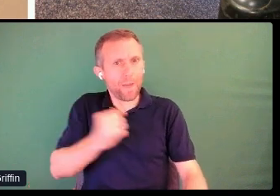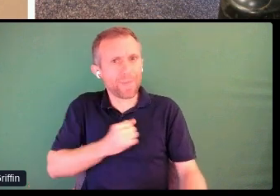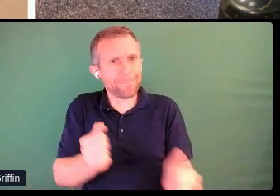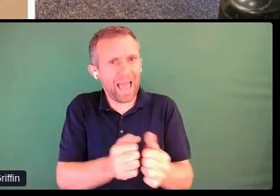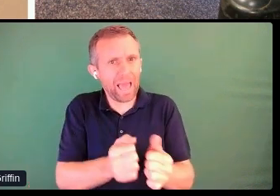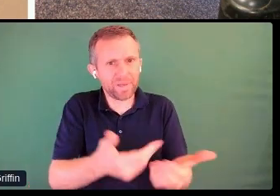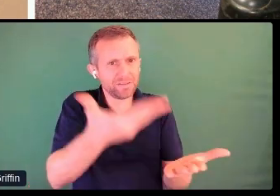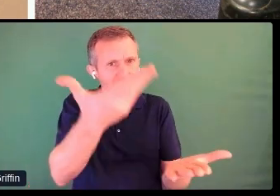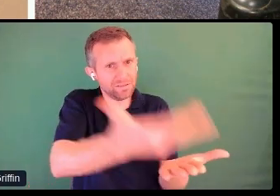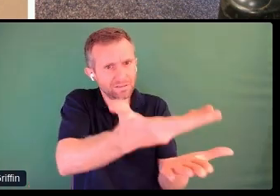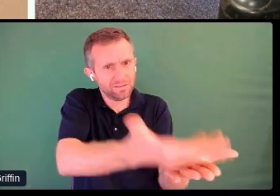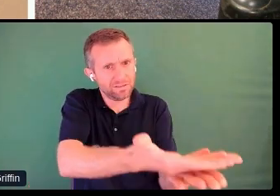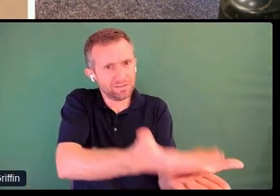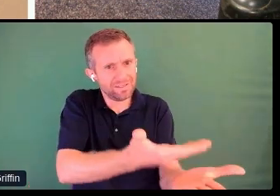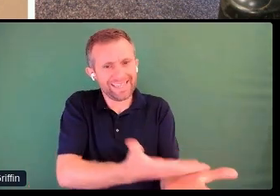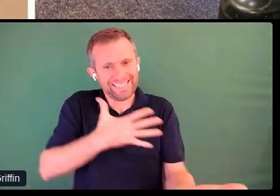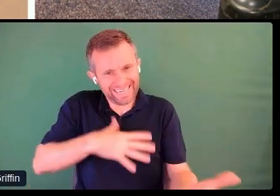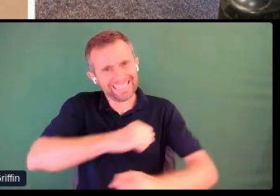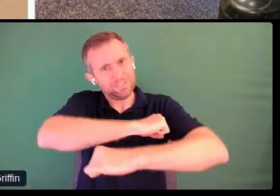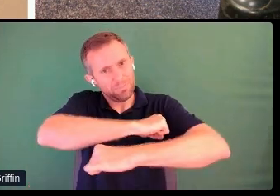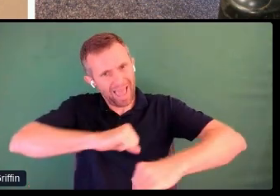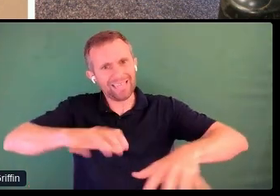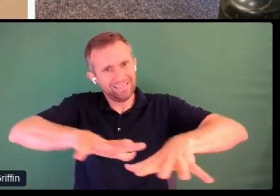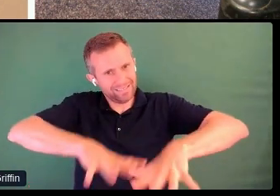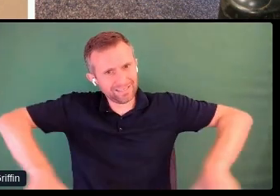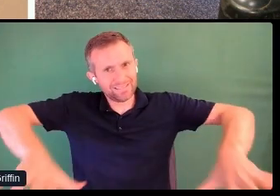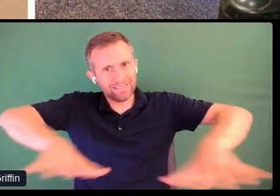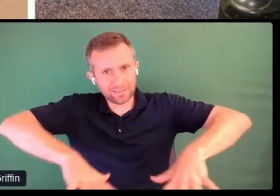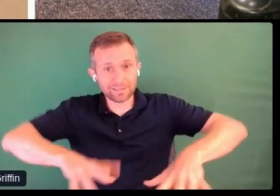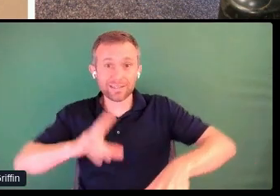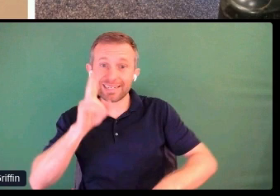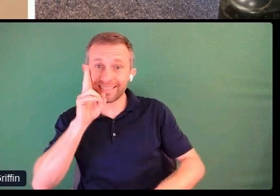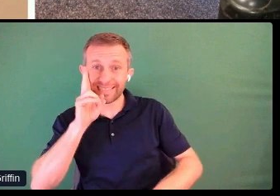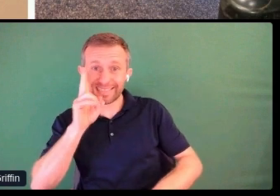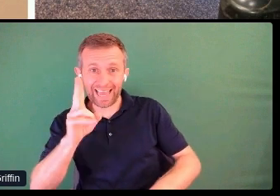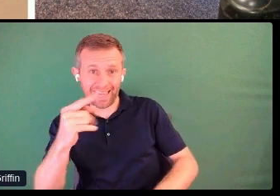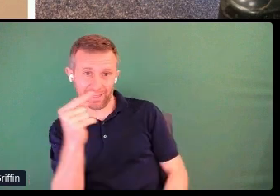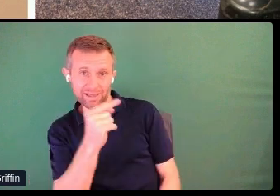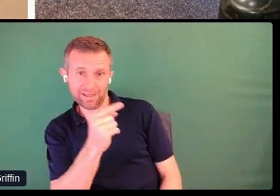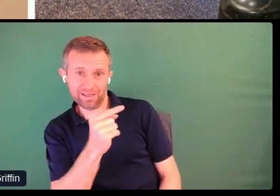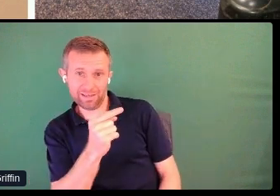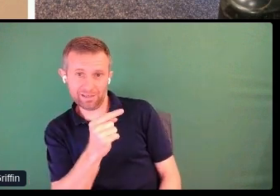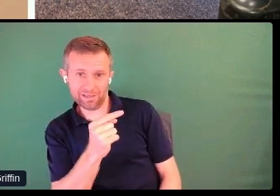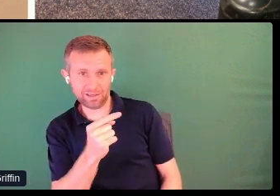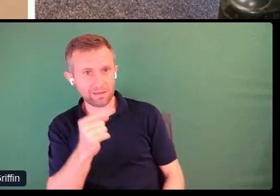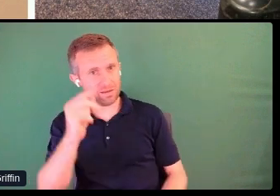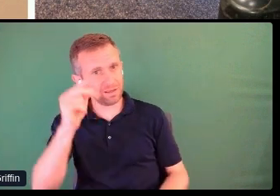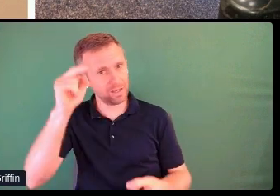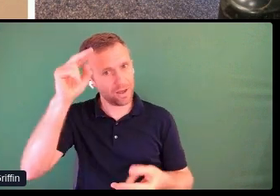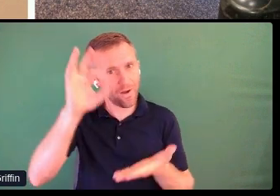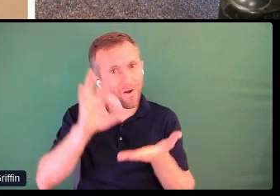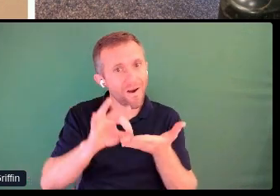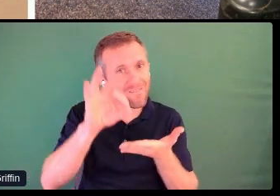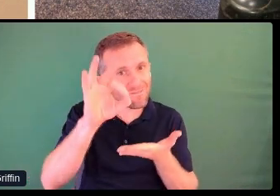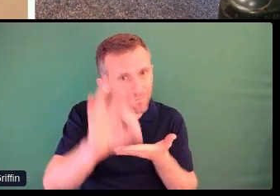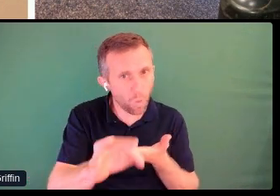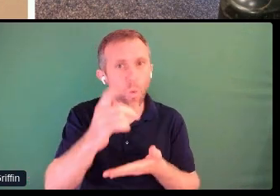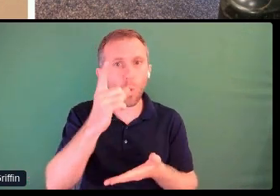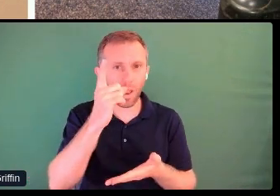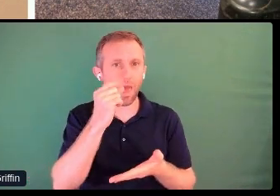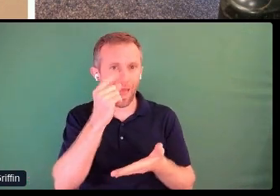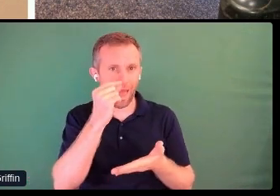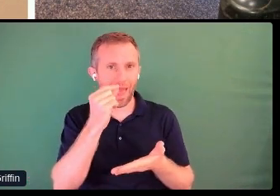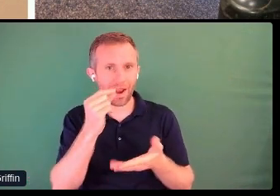require. As you can see in these pictures, we move towards a portable, compact form factor with enough